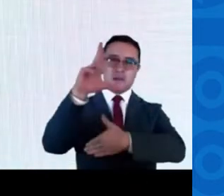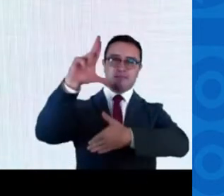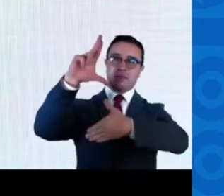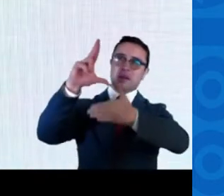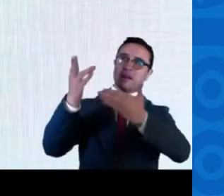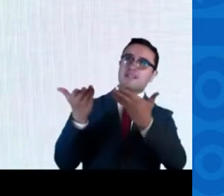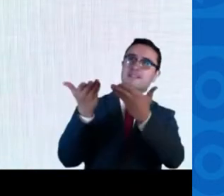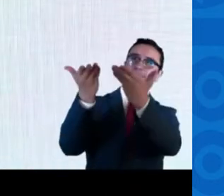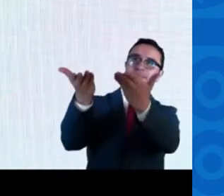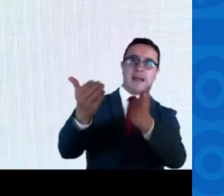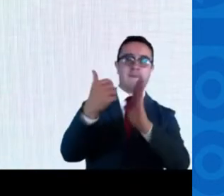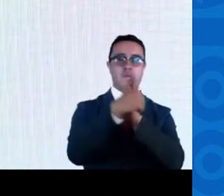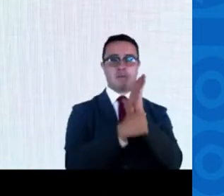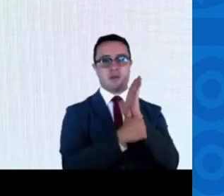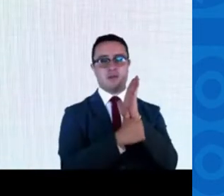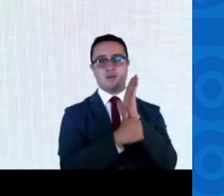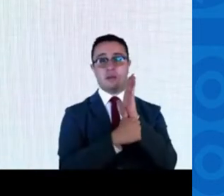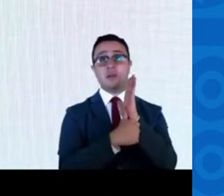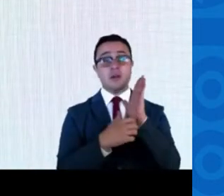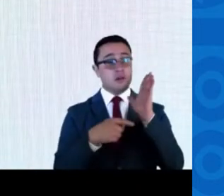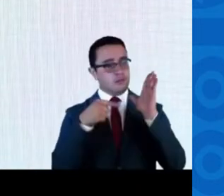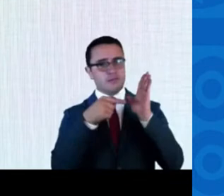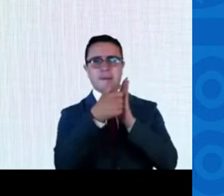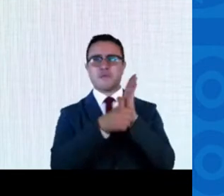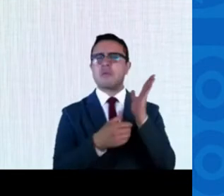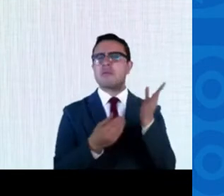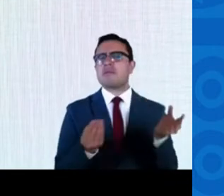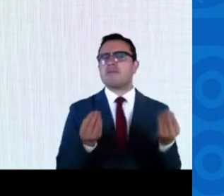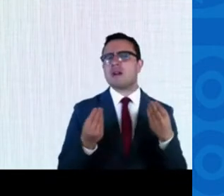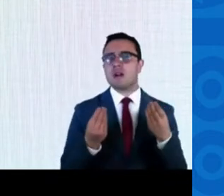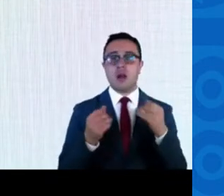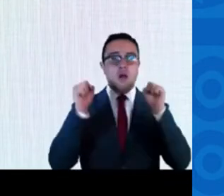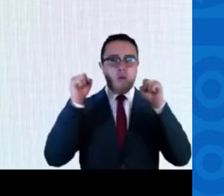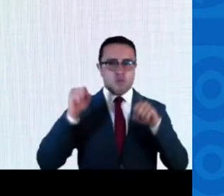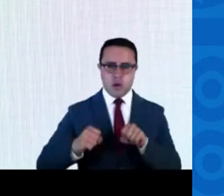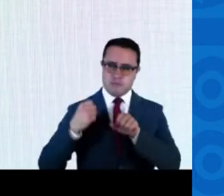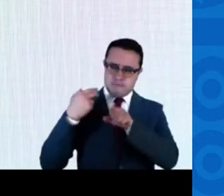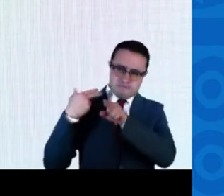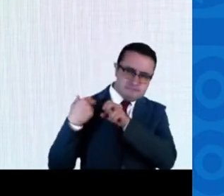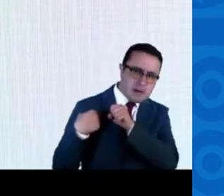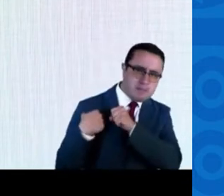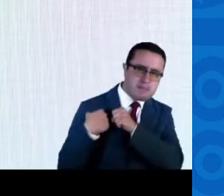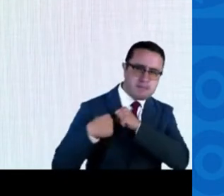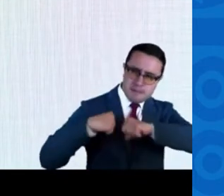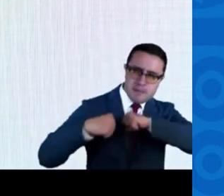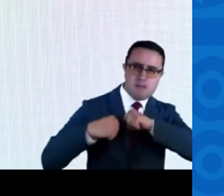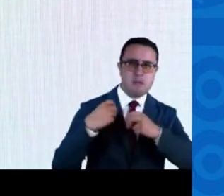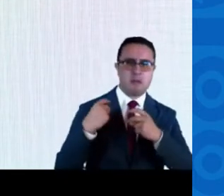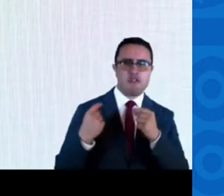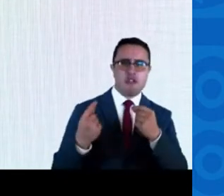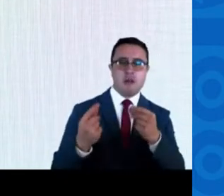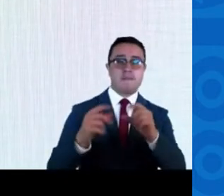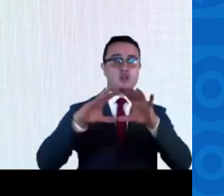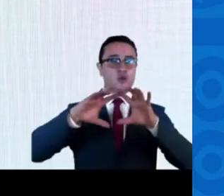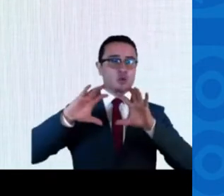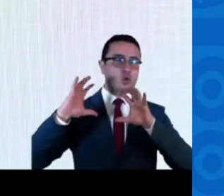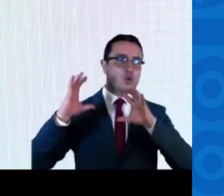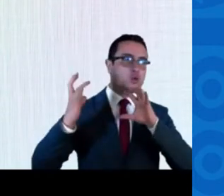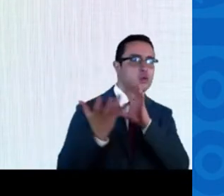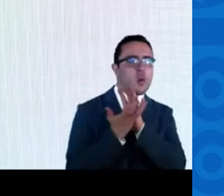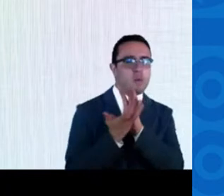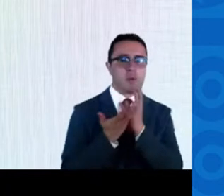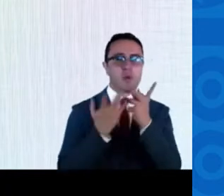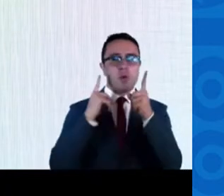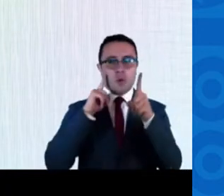platform for Colombia and for the region, where we can really accelerate the outcomes that the world